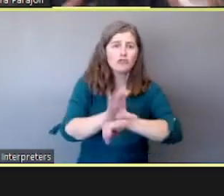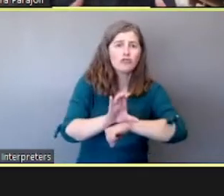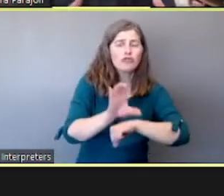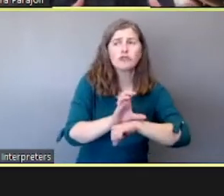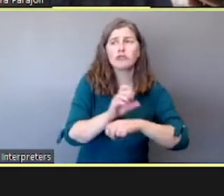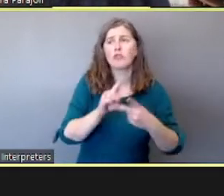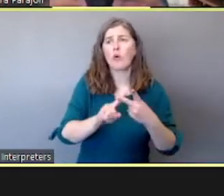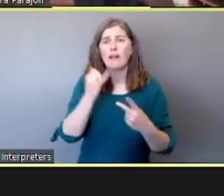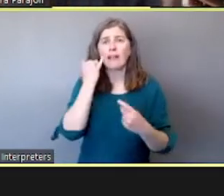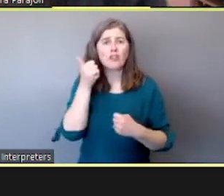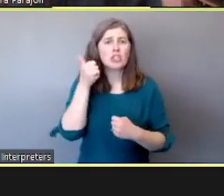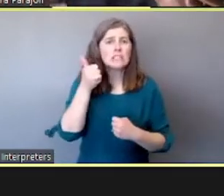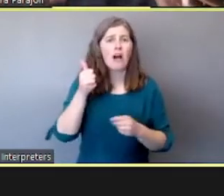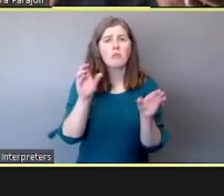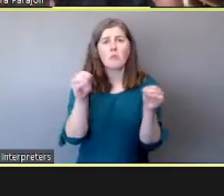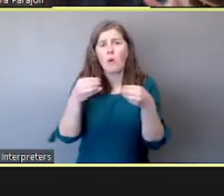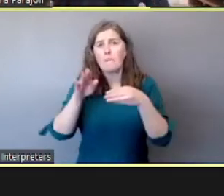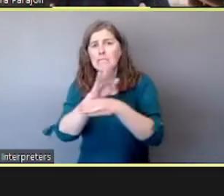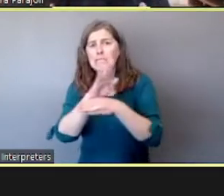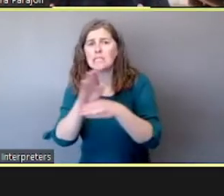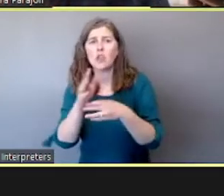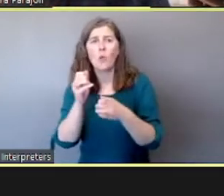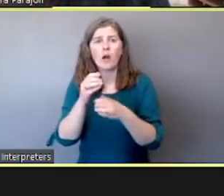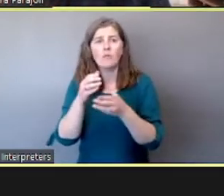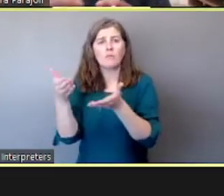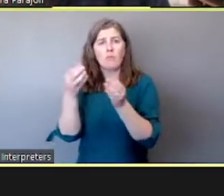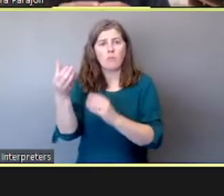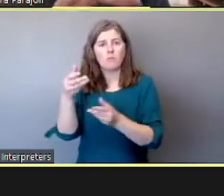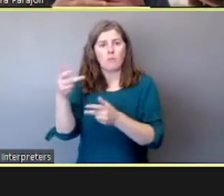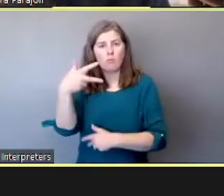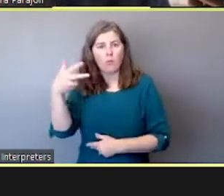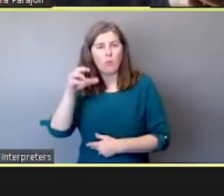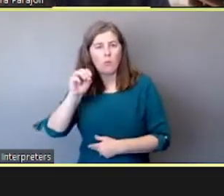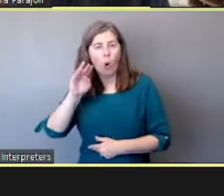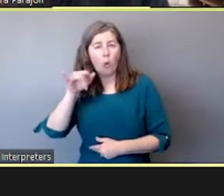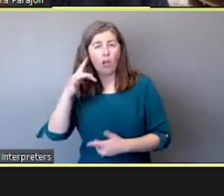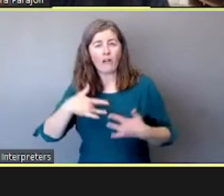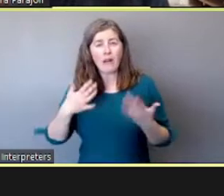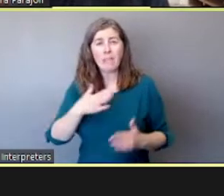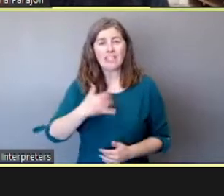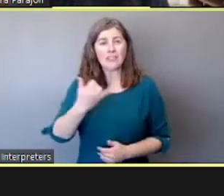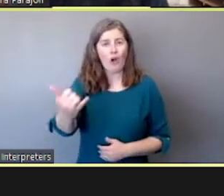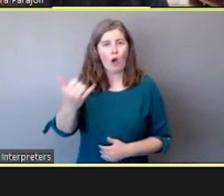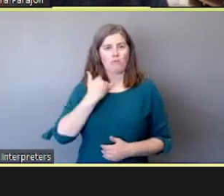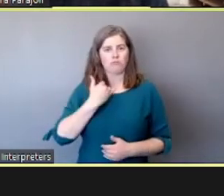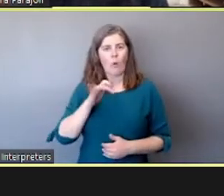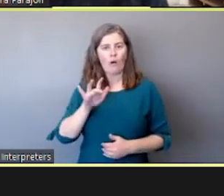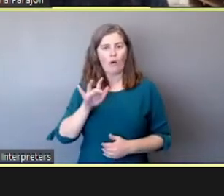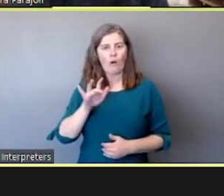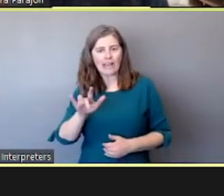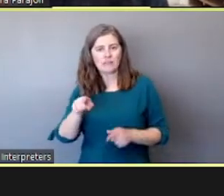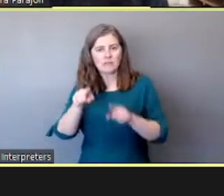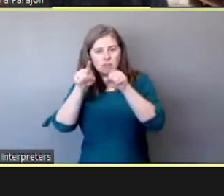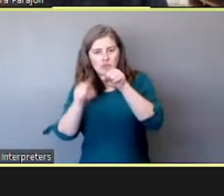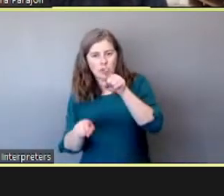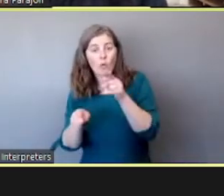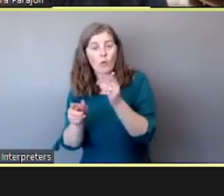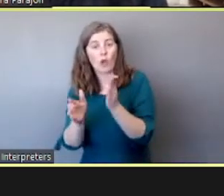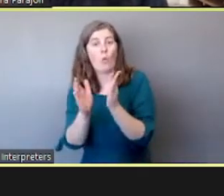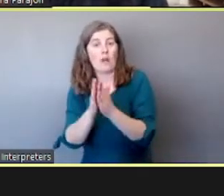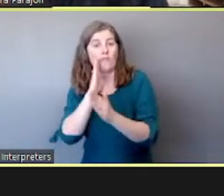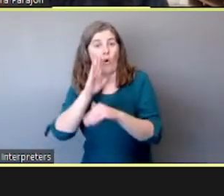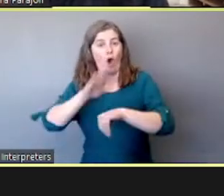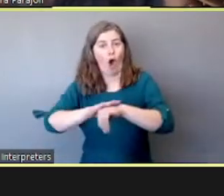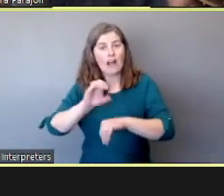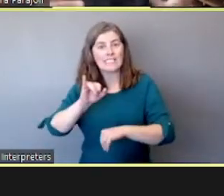an organization, you're someone who wants a mobile event, please give us a call or click on this request for an on-site